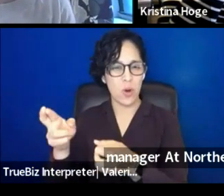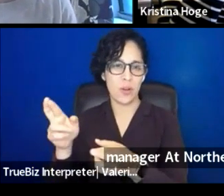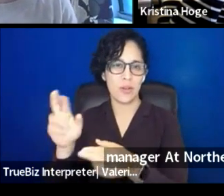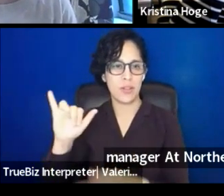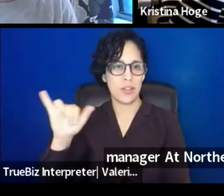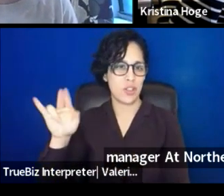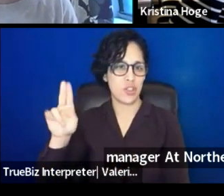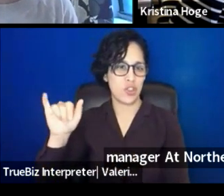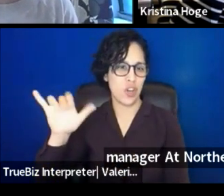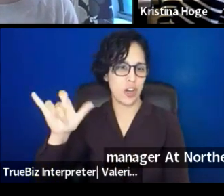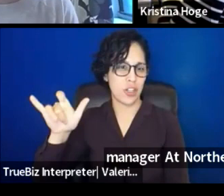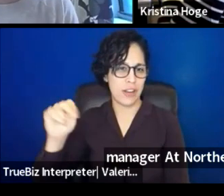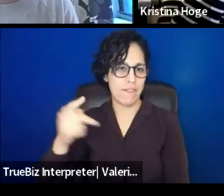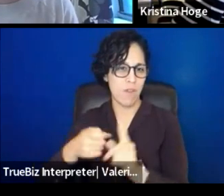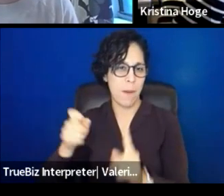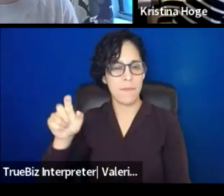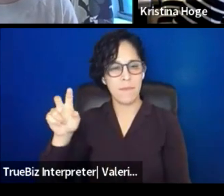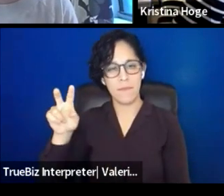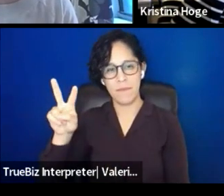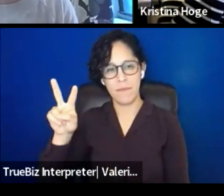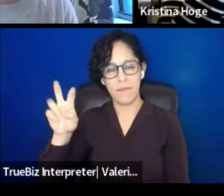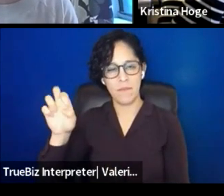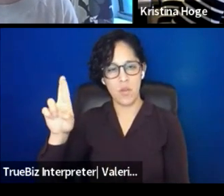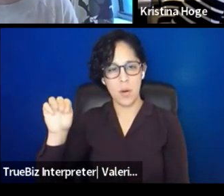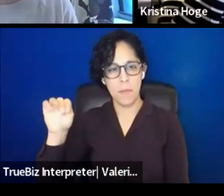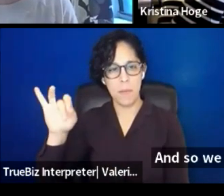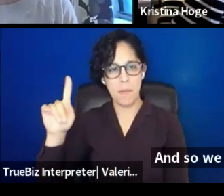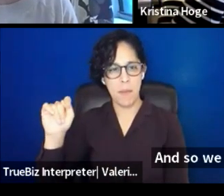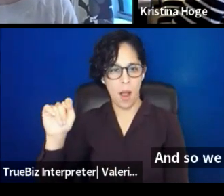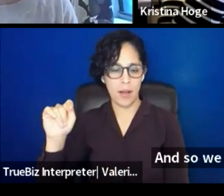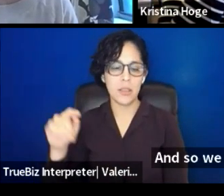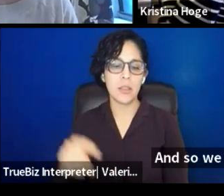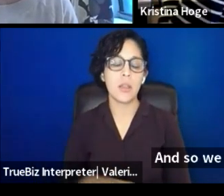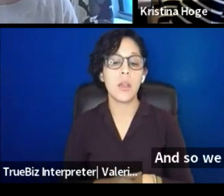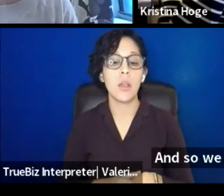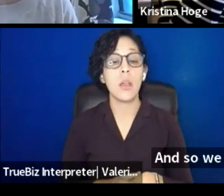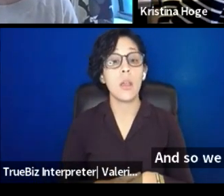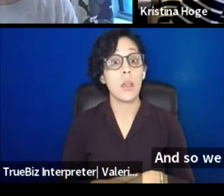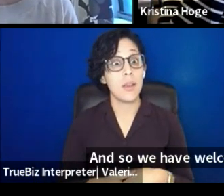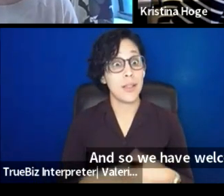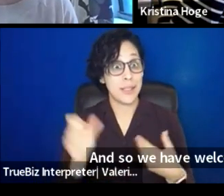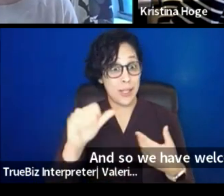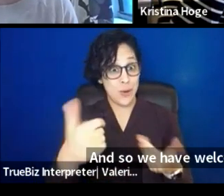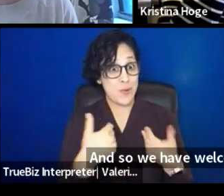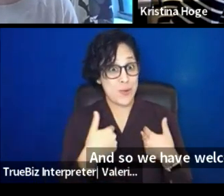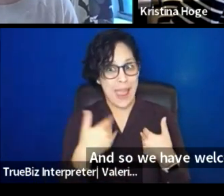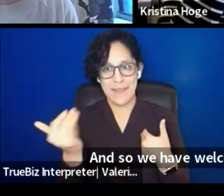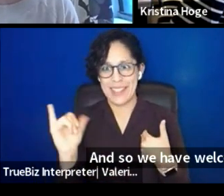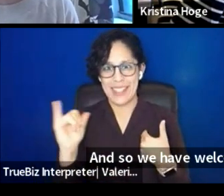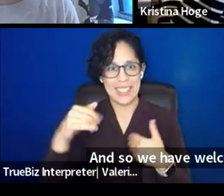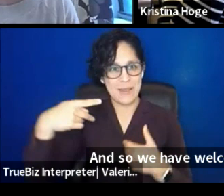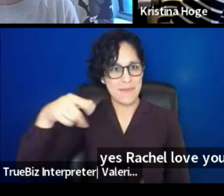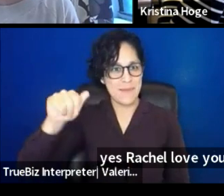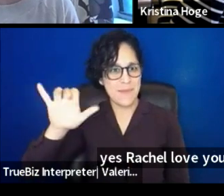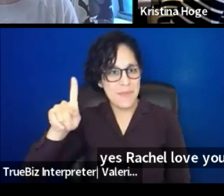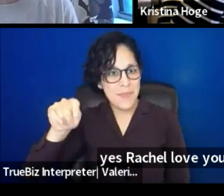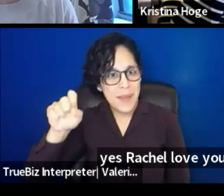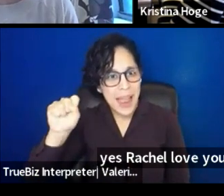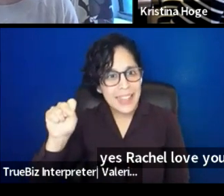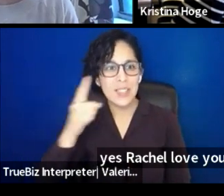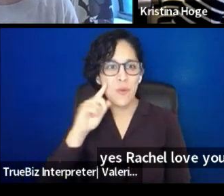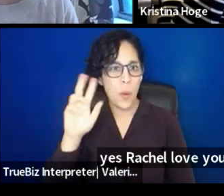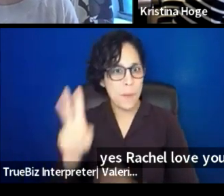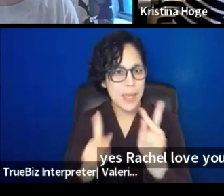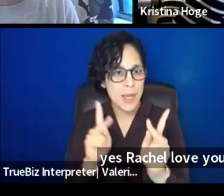so we have welcome packets for our guest artists. And yes, Rachel Love, you're like, great, I know where to shop and know where to eat food,